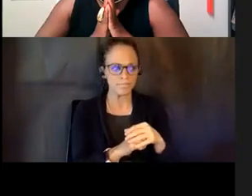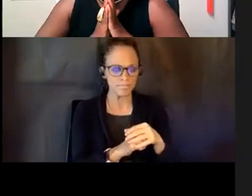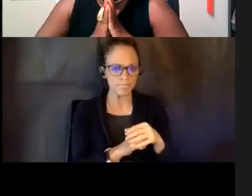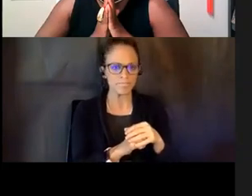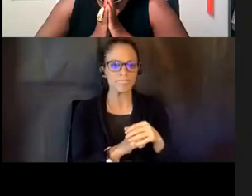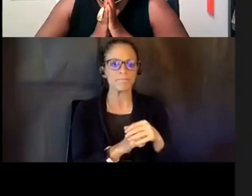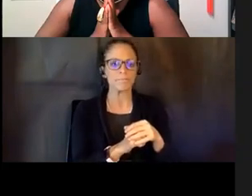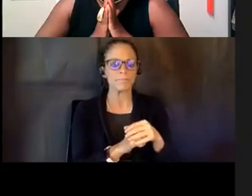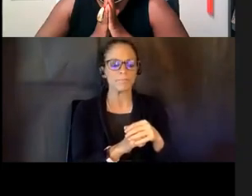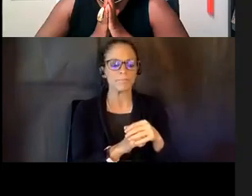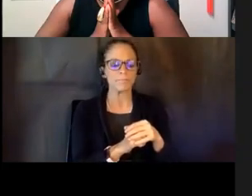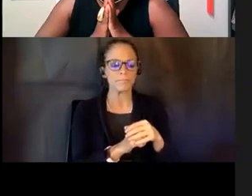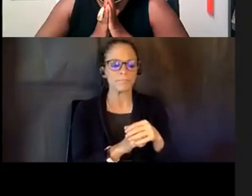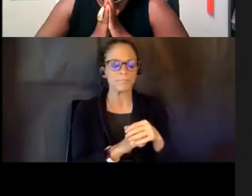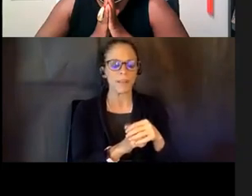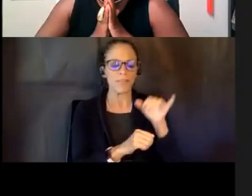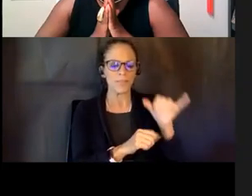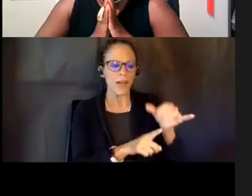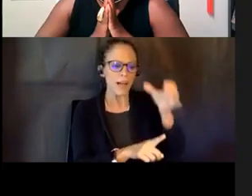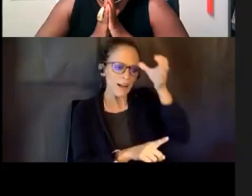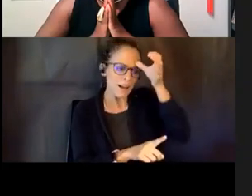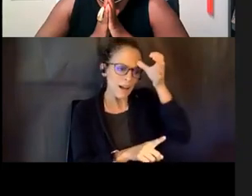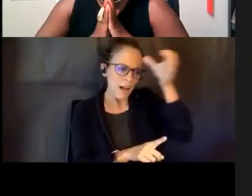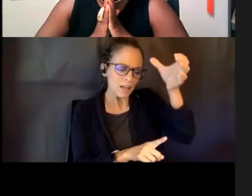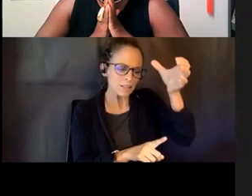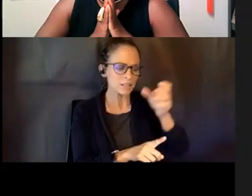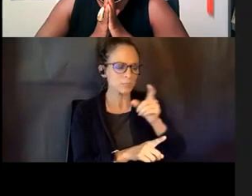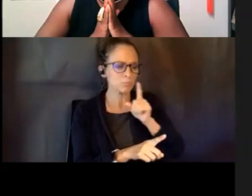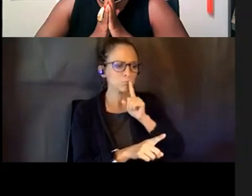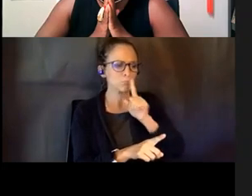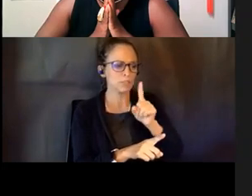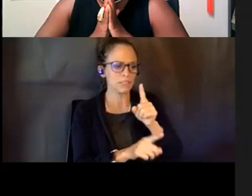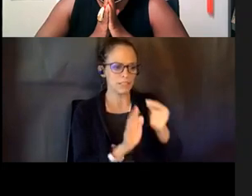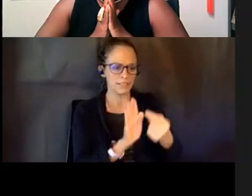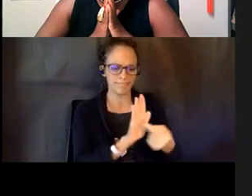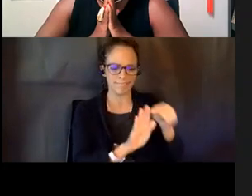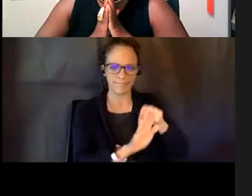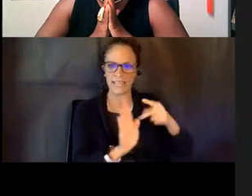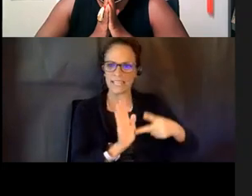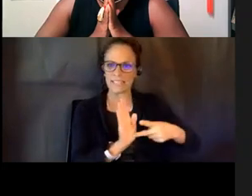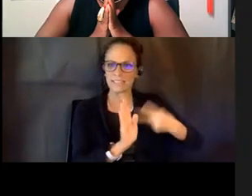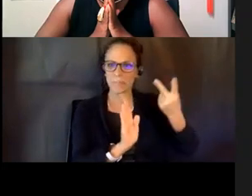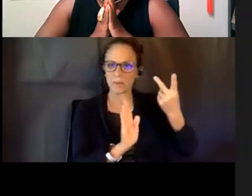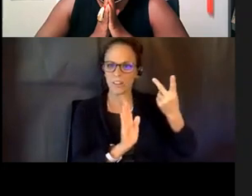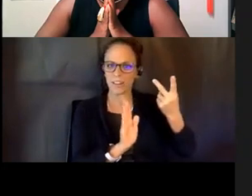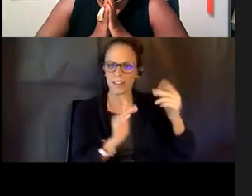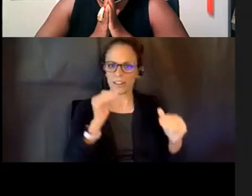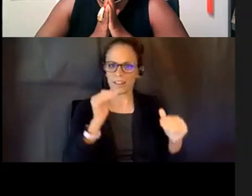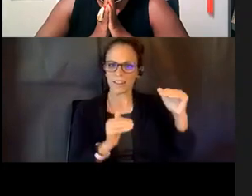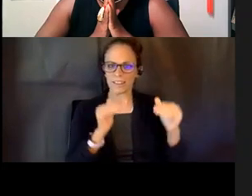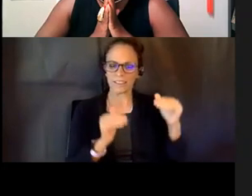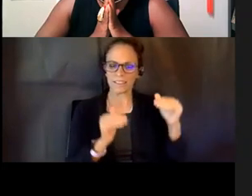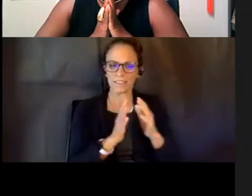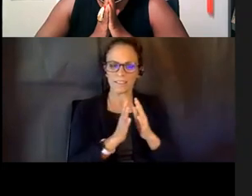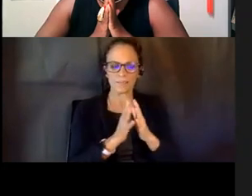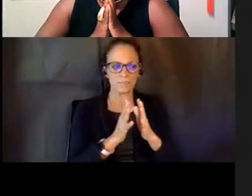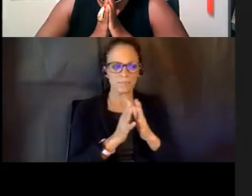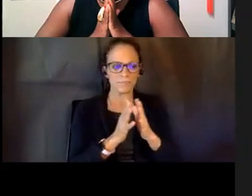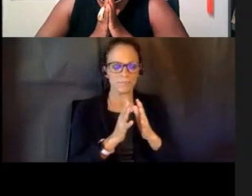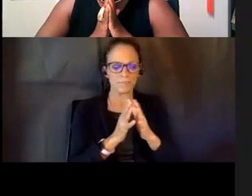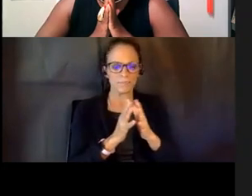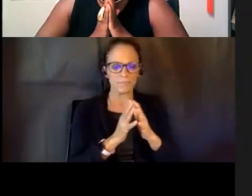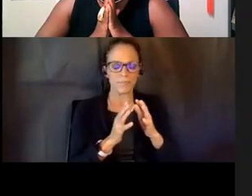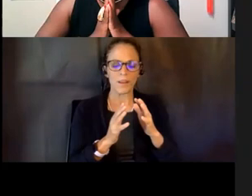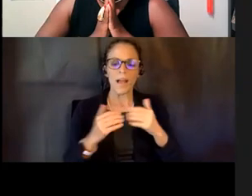this dual-sided thing, where it's both a means of or a response to control